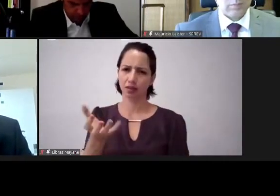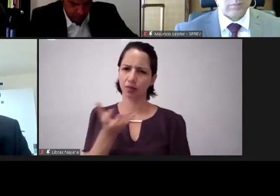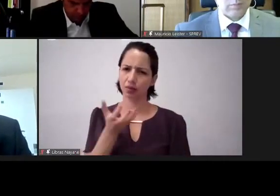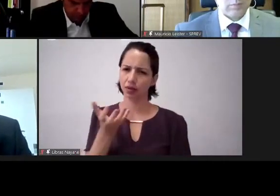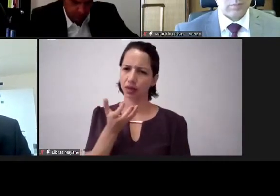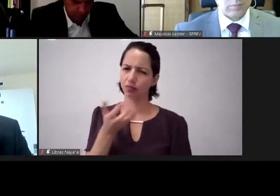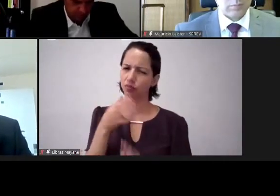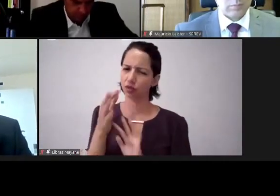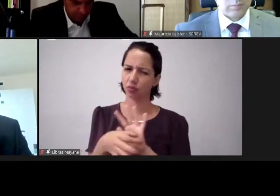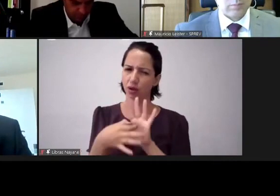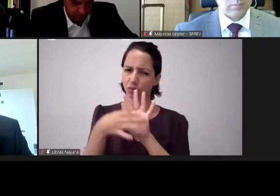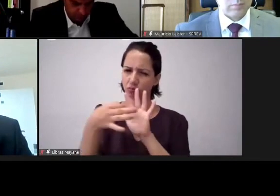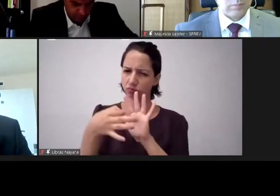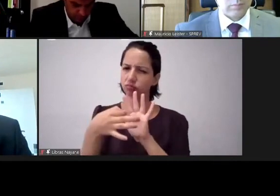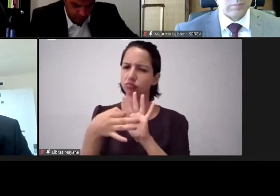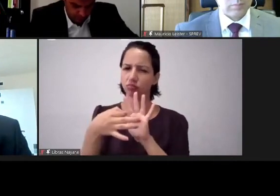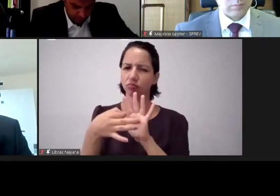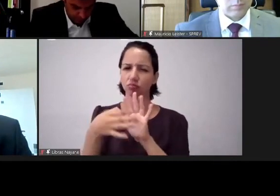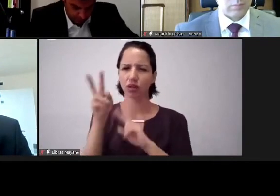rate.